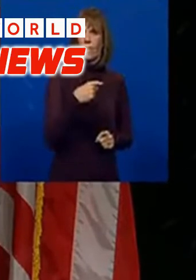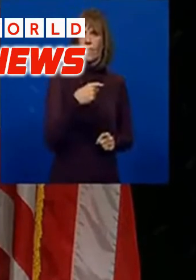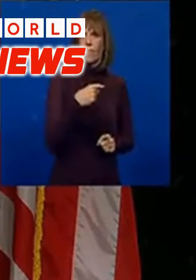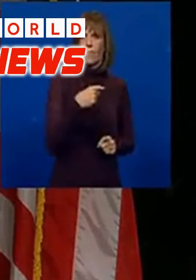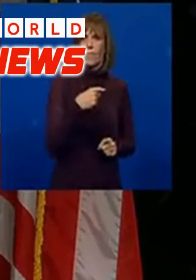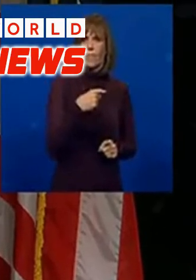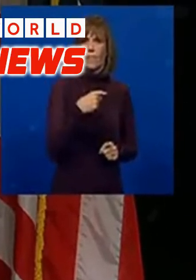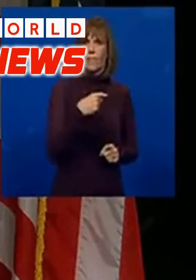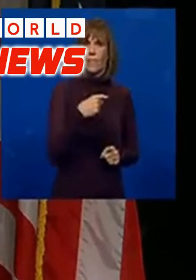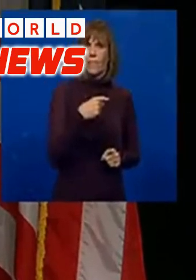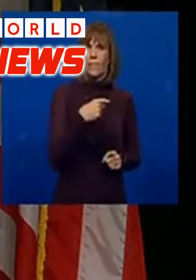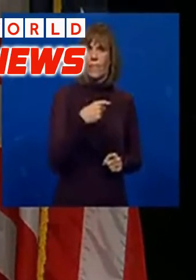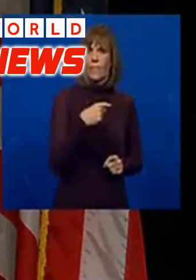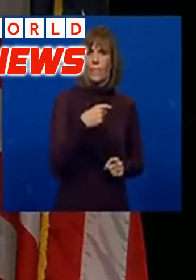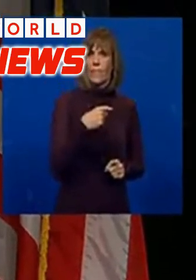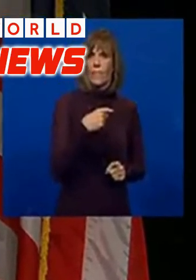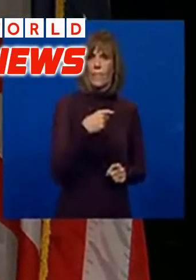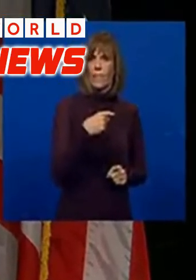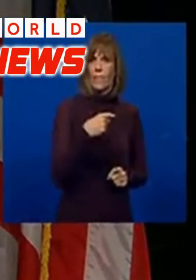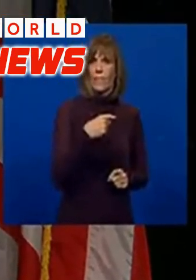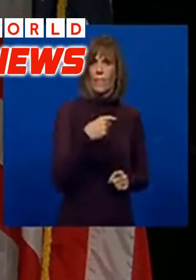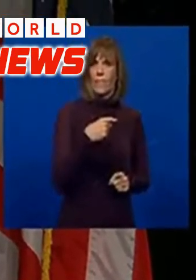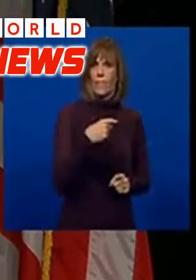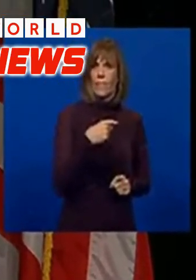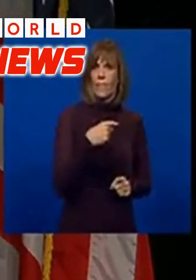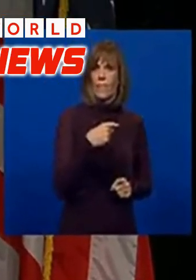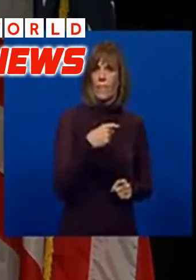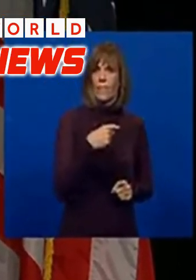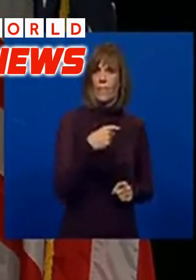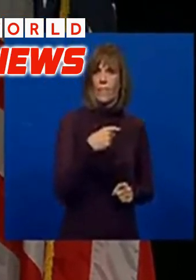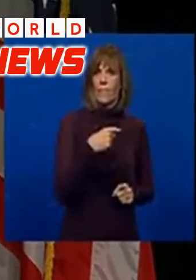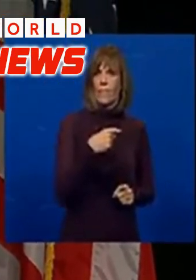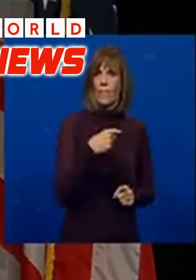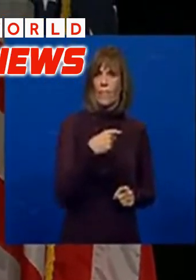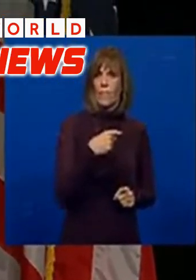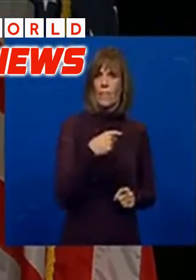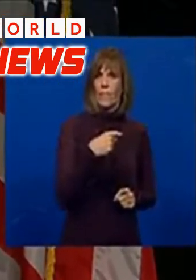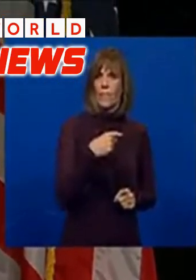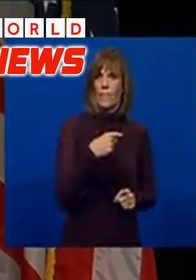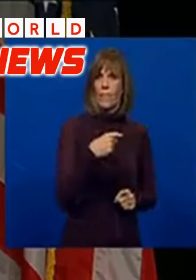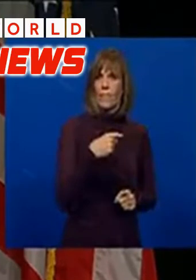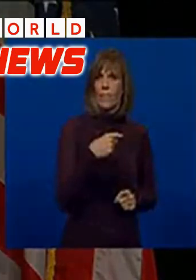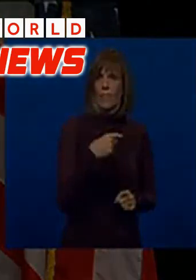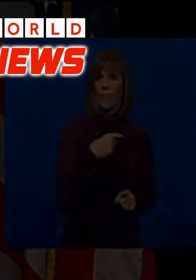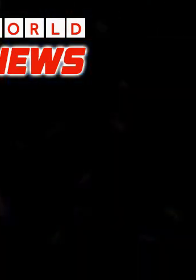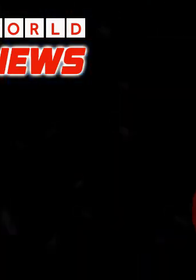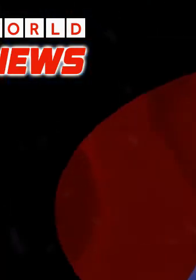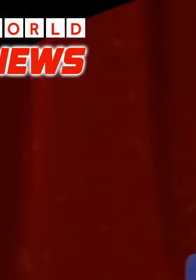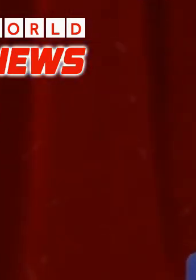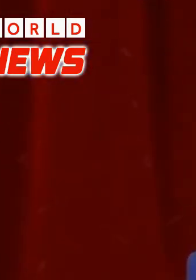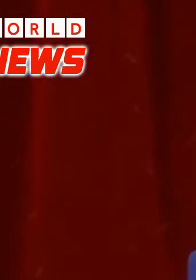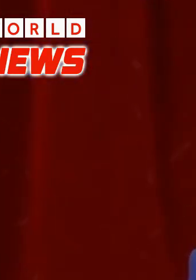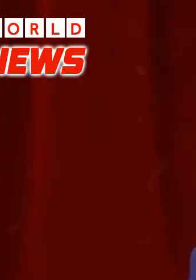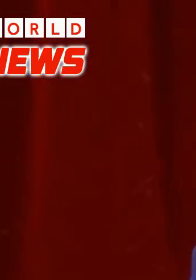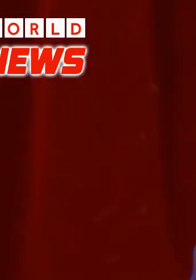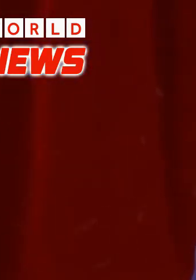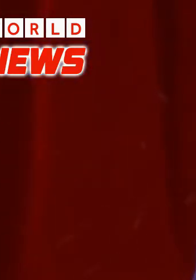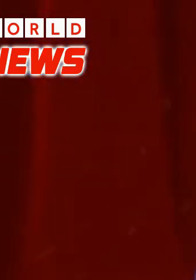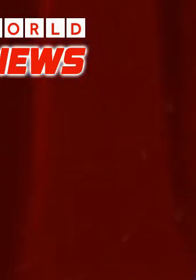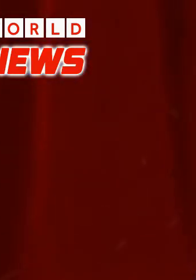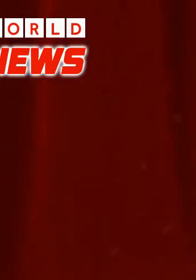The state is easing restrictions on elective procedures from a 50% reduction to a 25% reduction. The